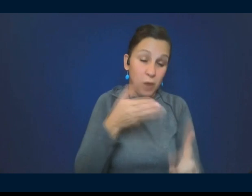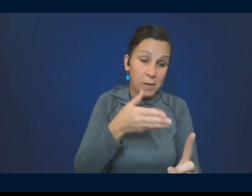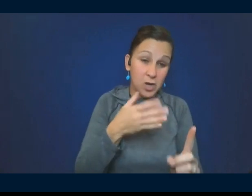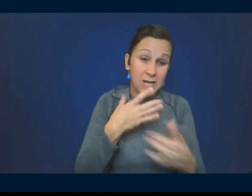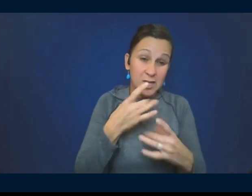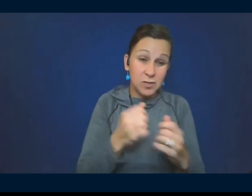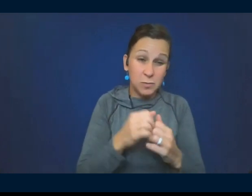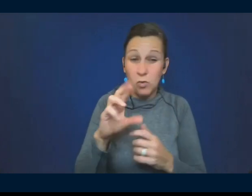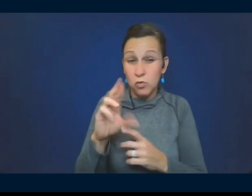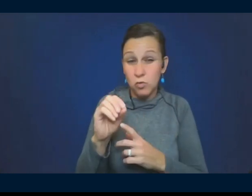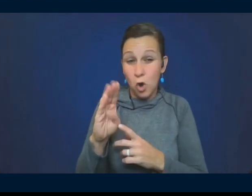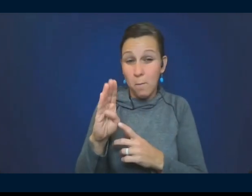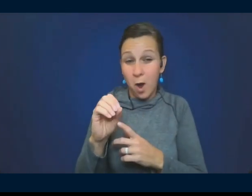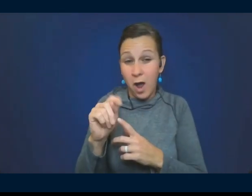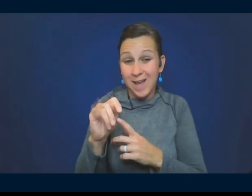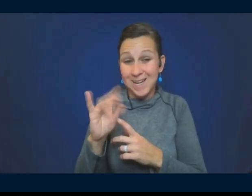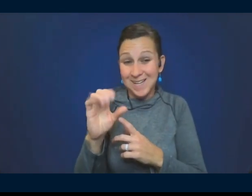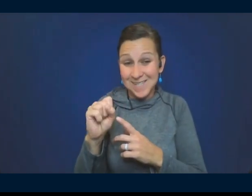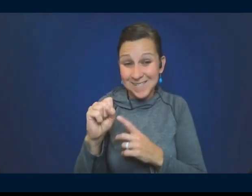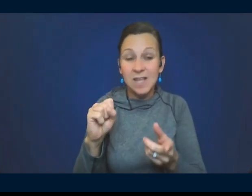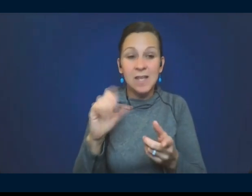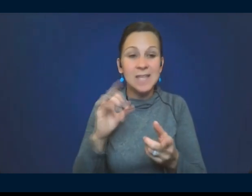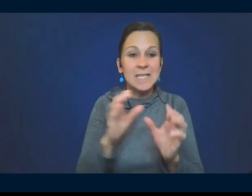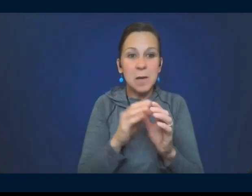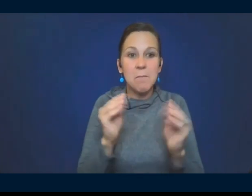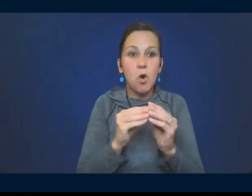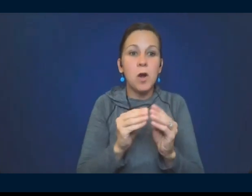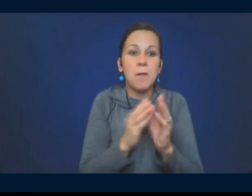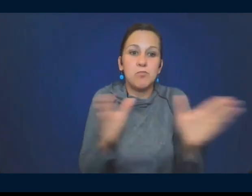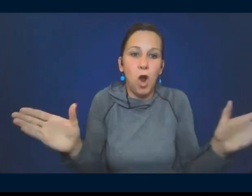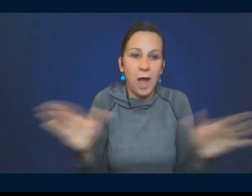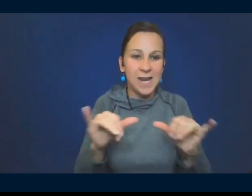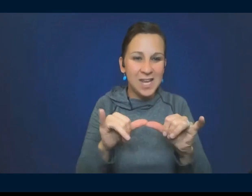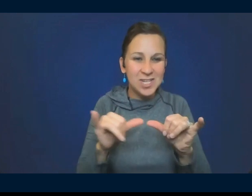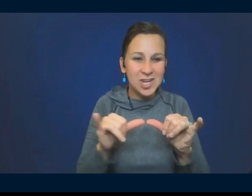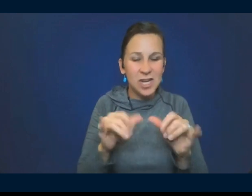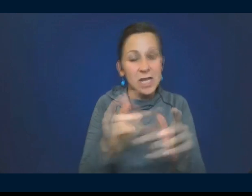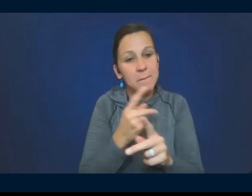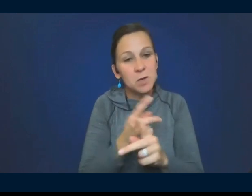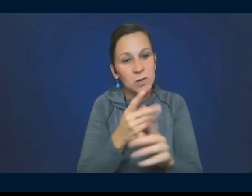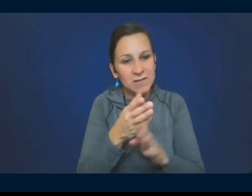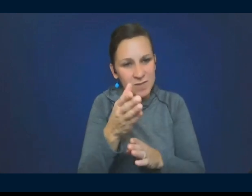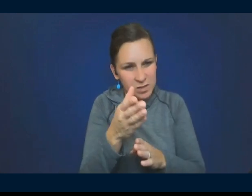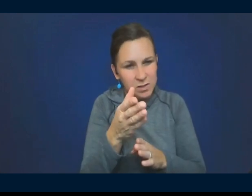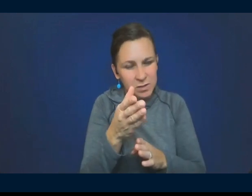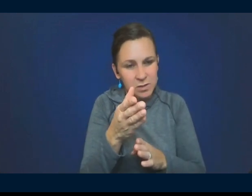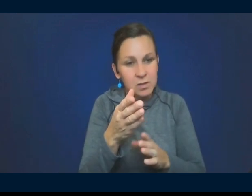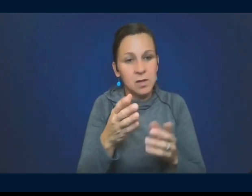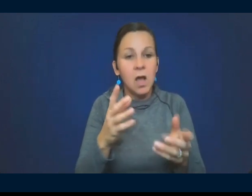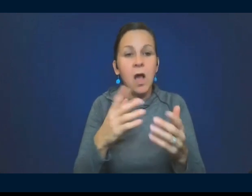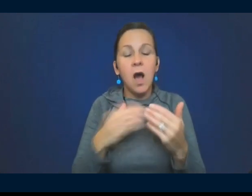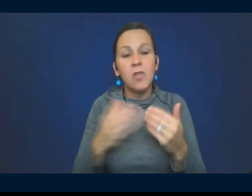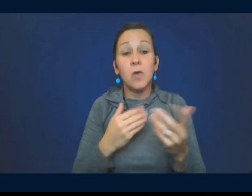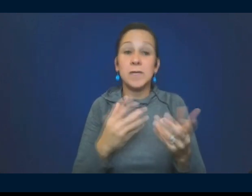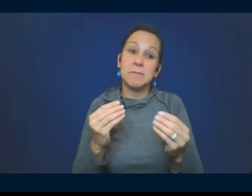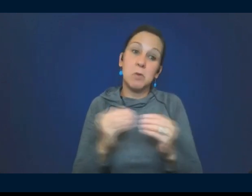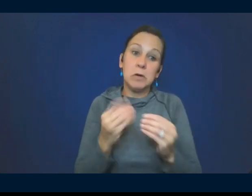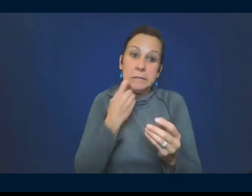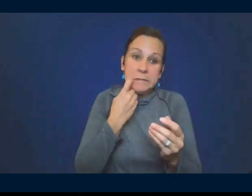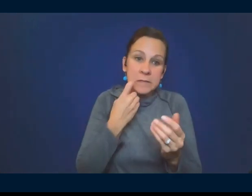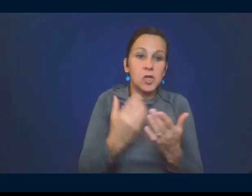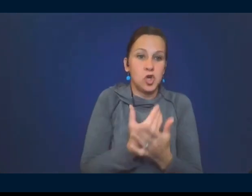robotics is in that broader engineering computing fields, although it's a newer field. So they